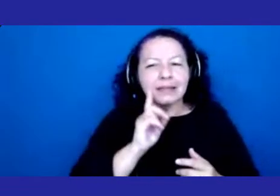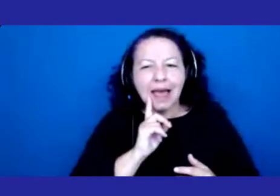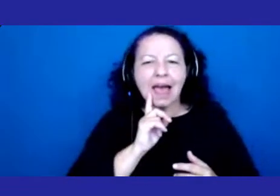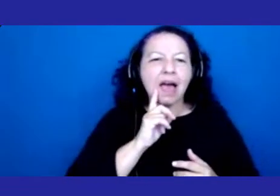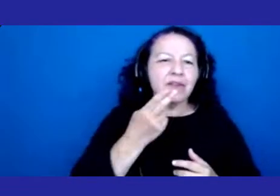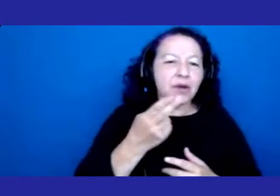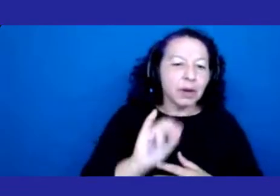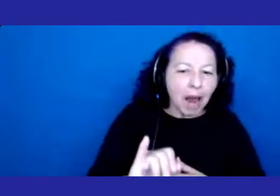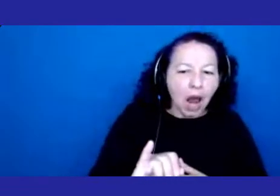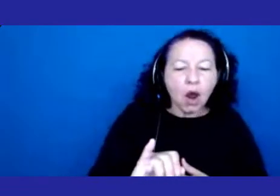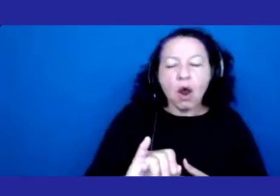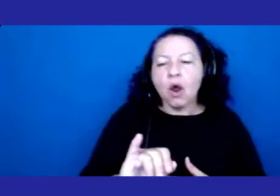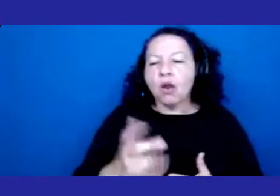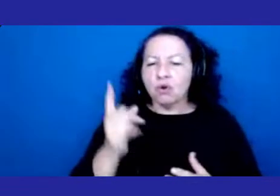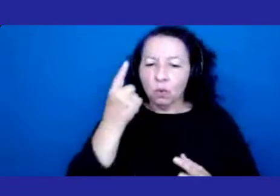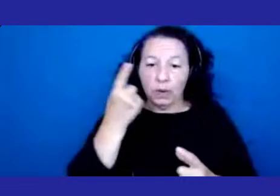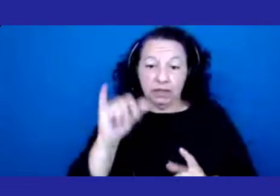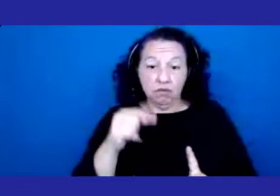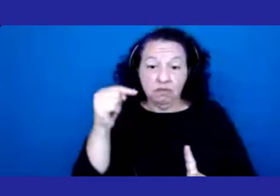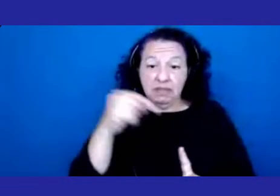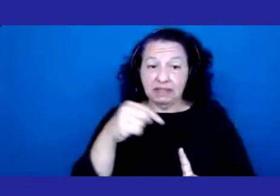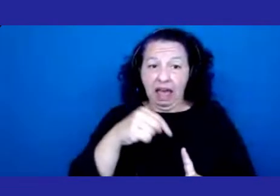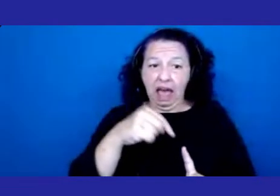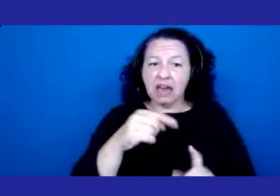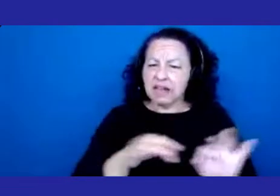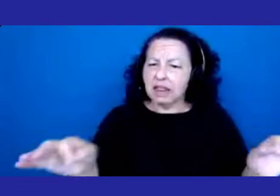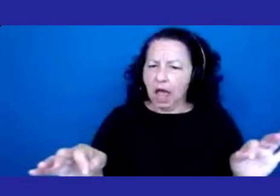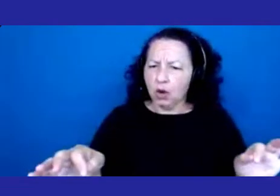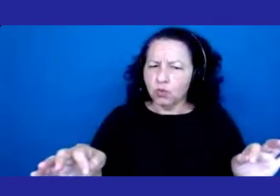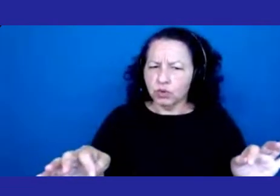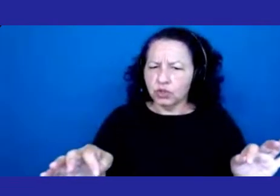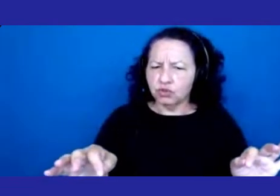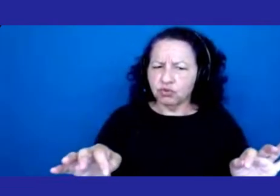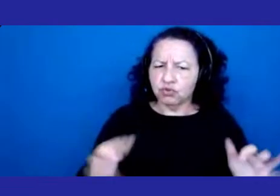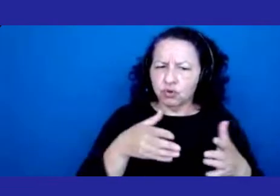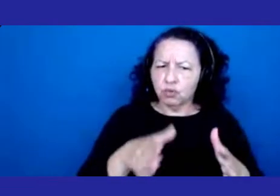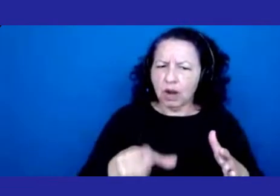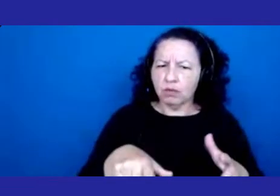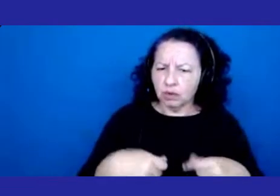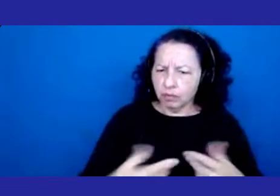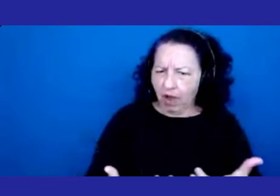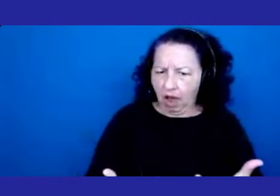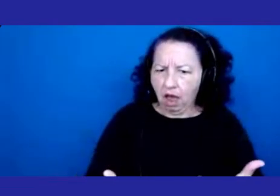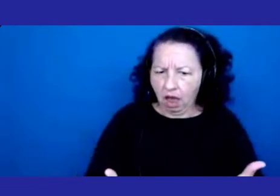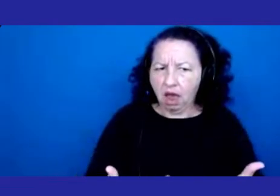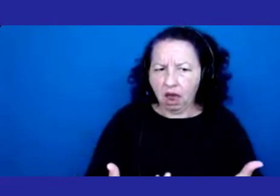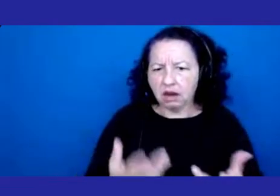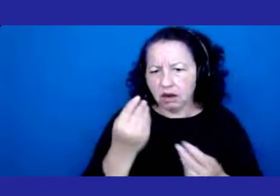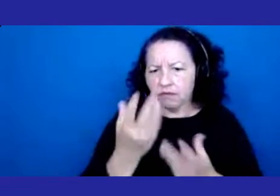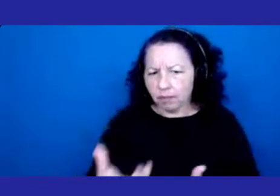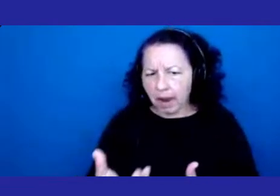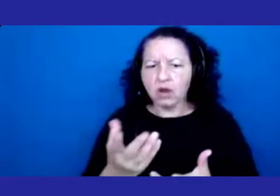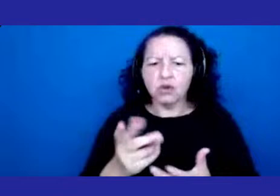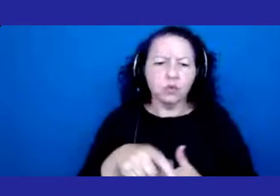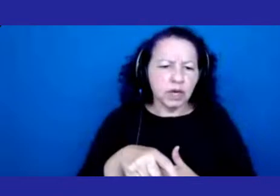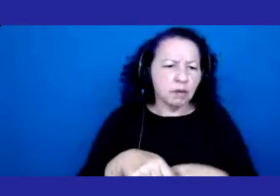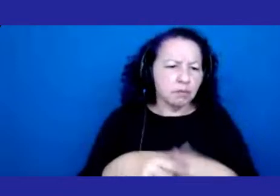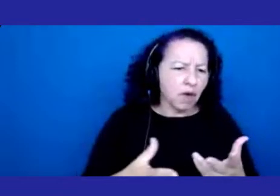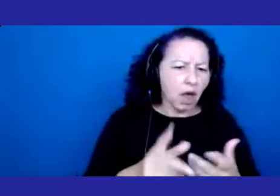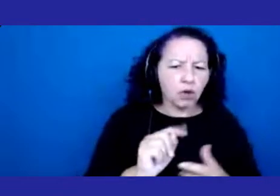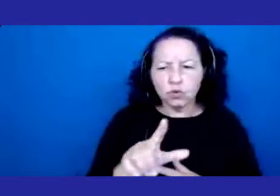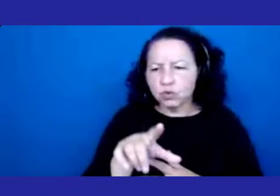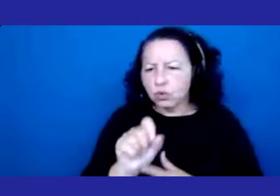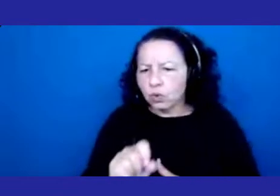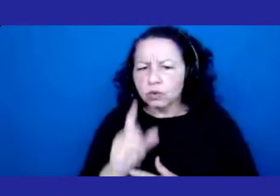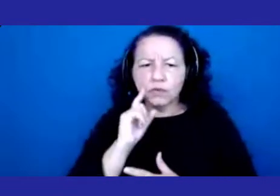we consider that a language in the sense that we need to provide information, and we need to provide tools to our